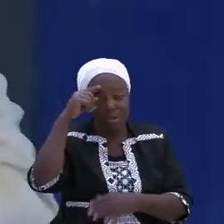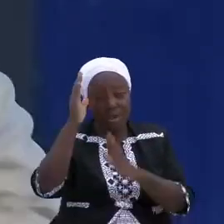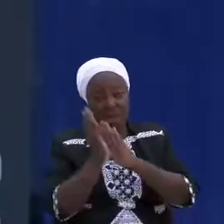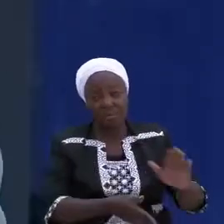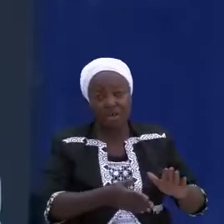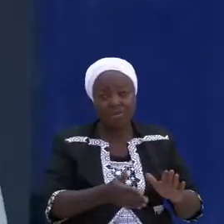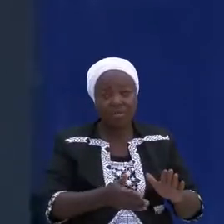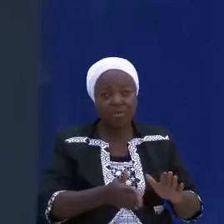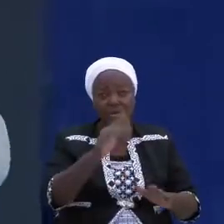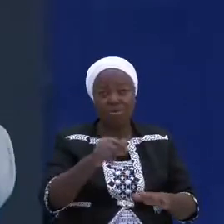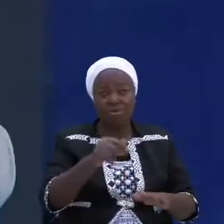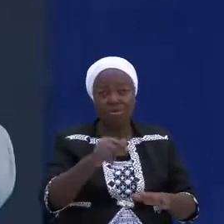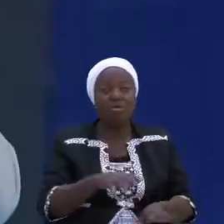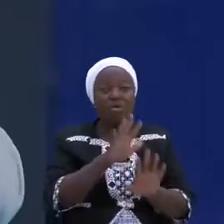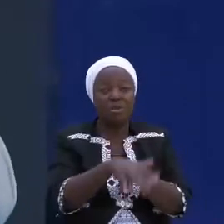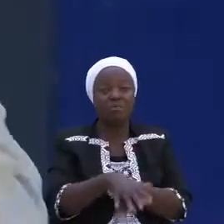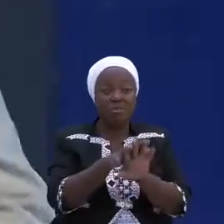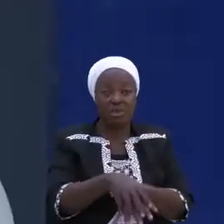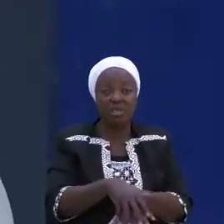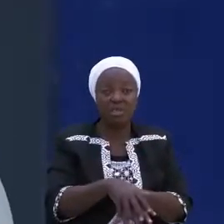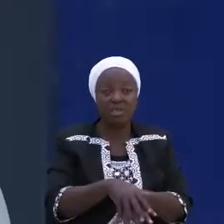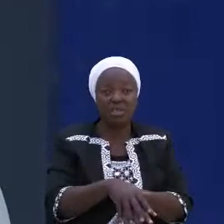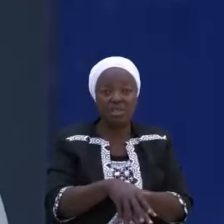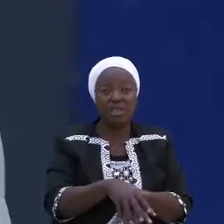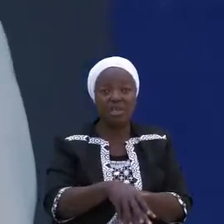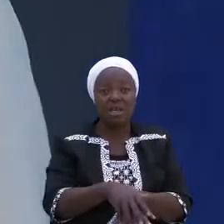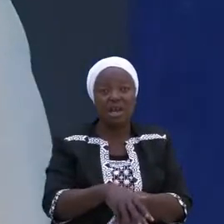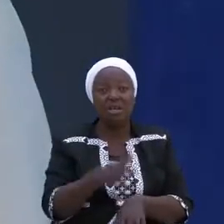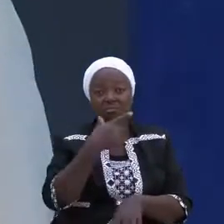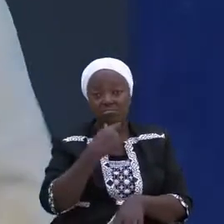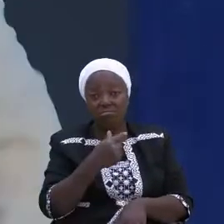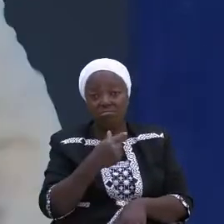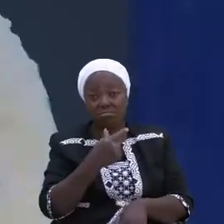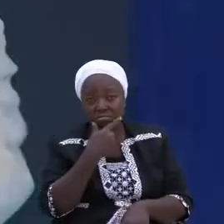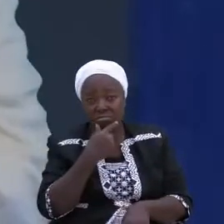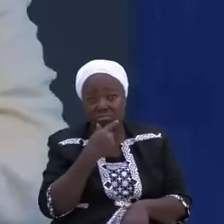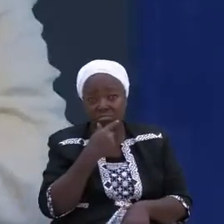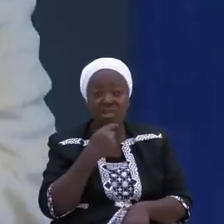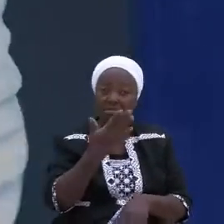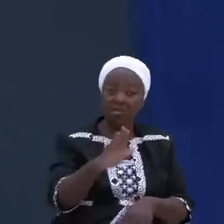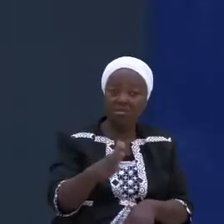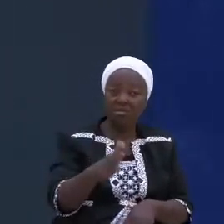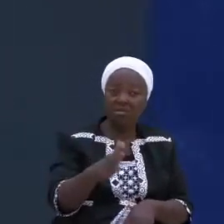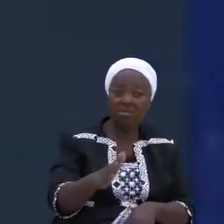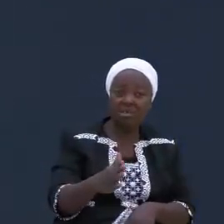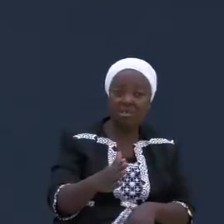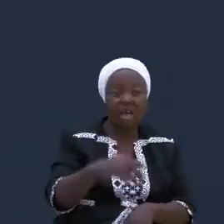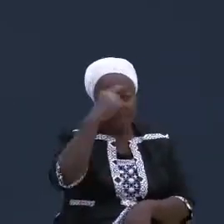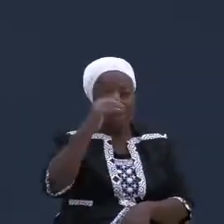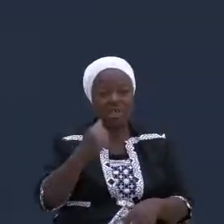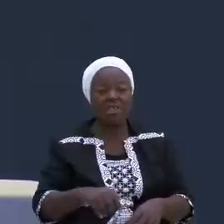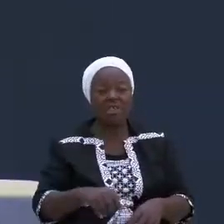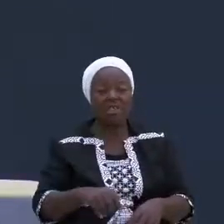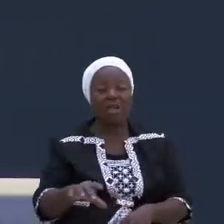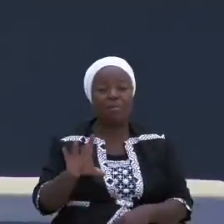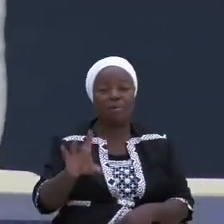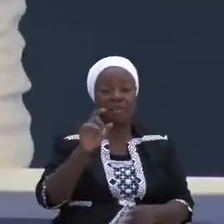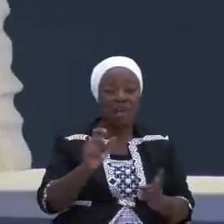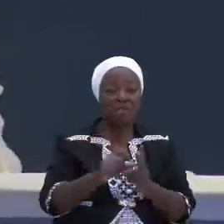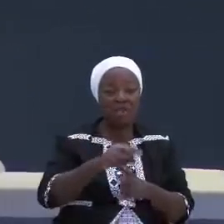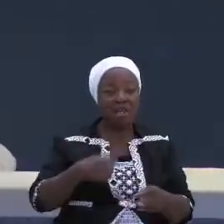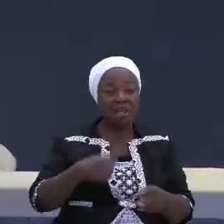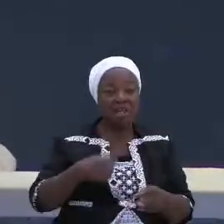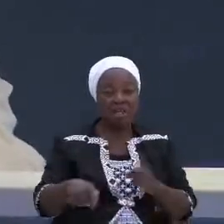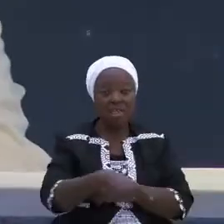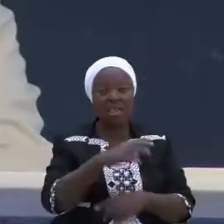your hypocrisy because you have supported the day in the which it will judge